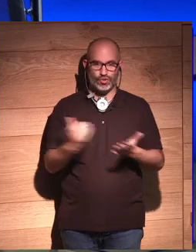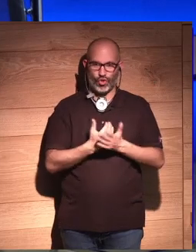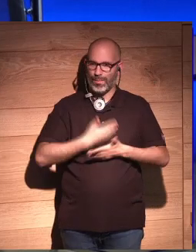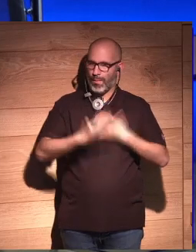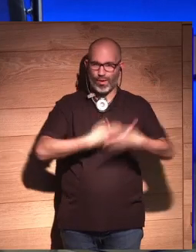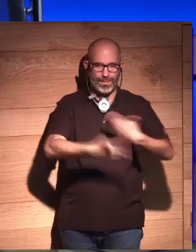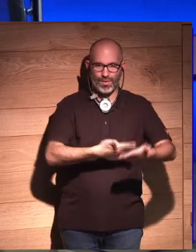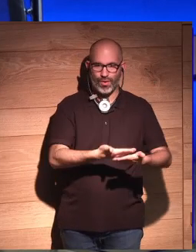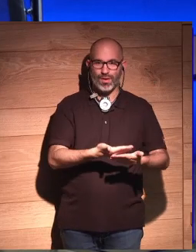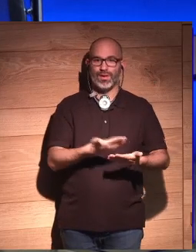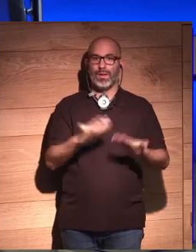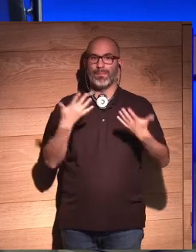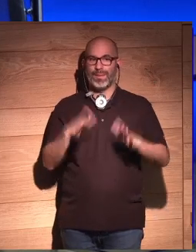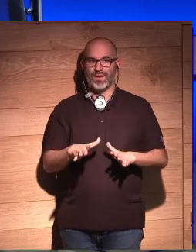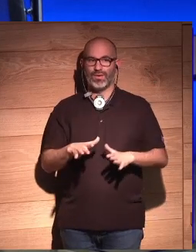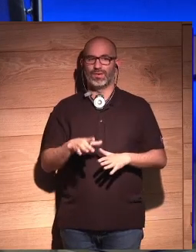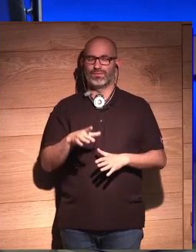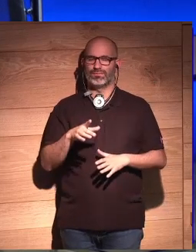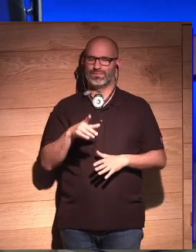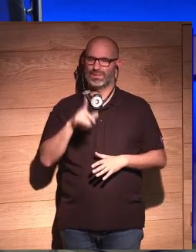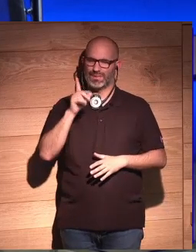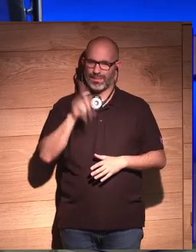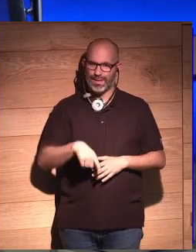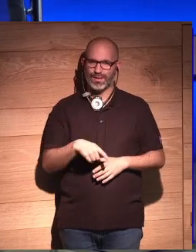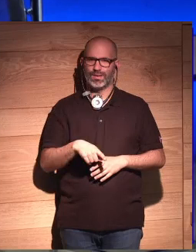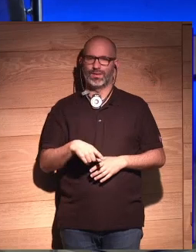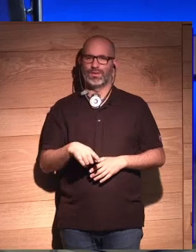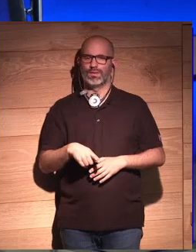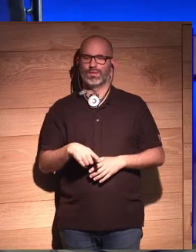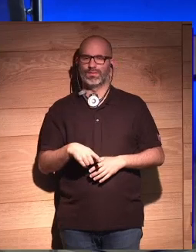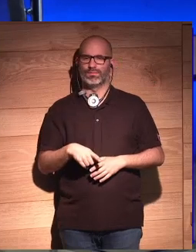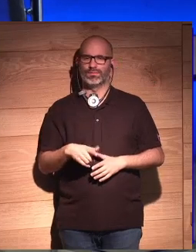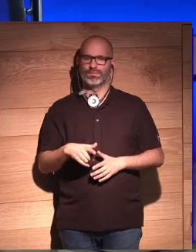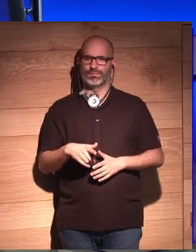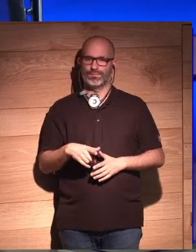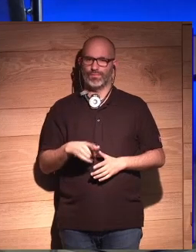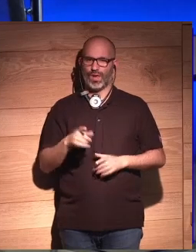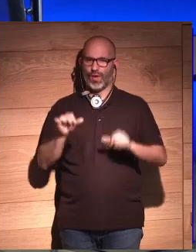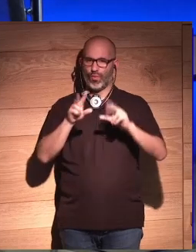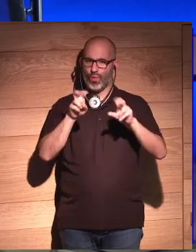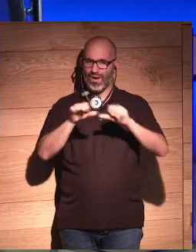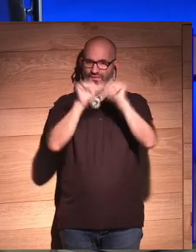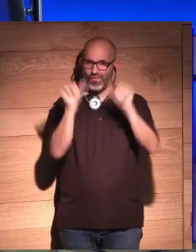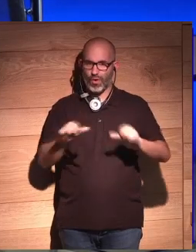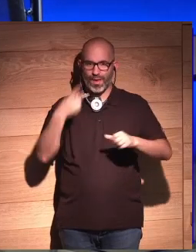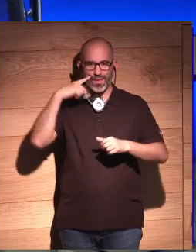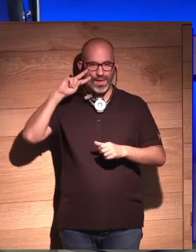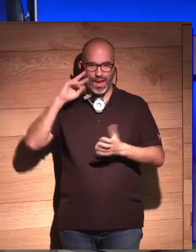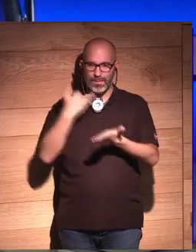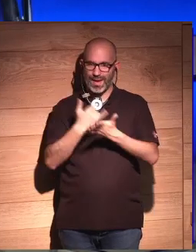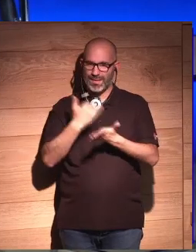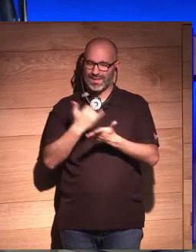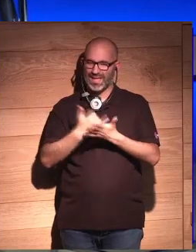That's one thing. On the other hand, since it's a new technology and it's a new way